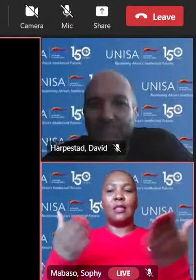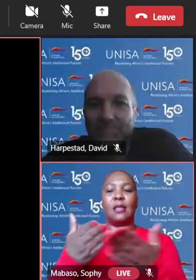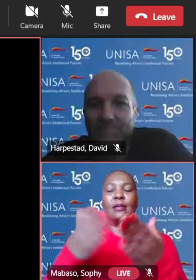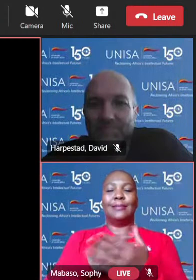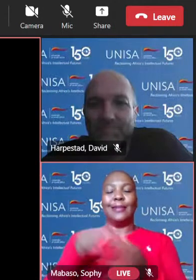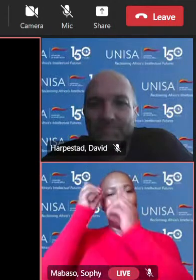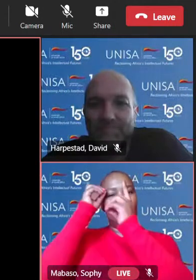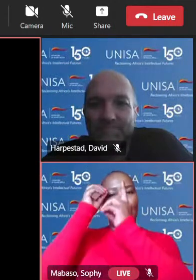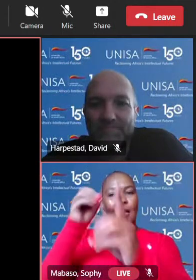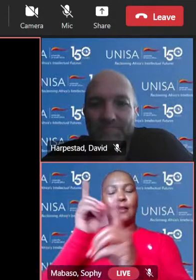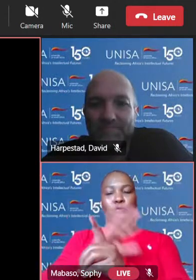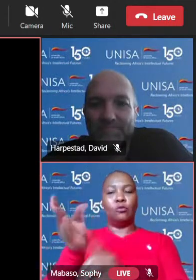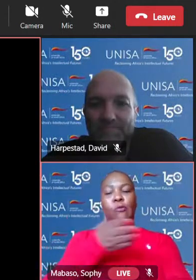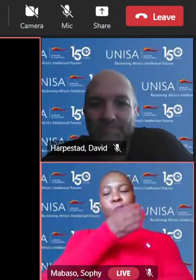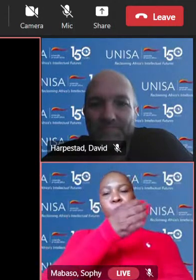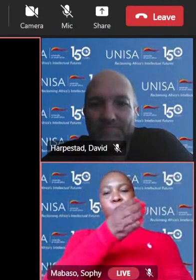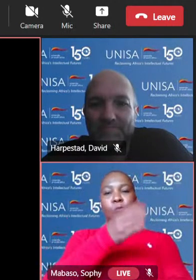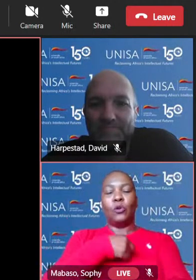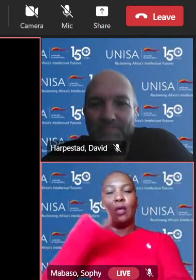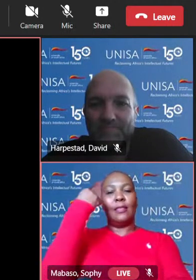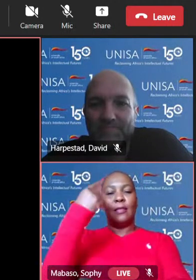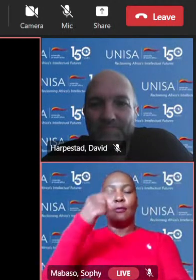because you think you will not benefit.